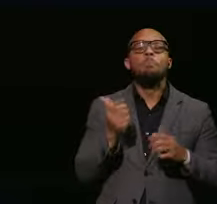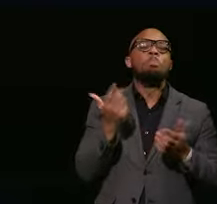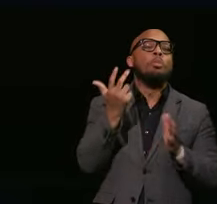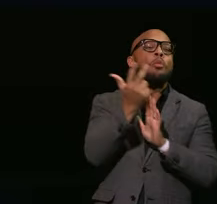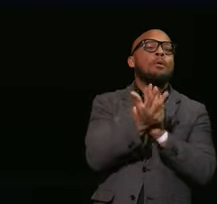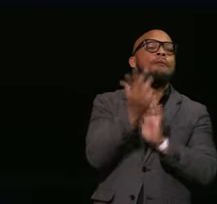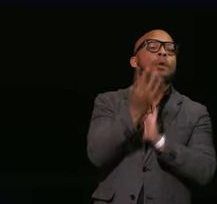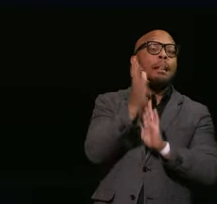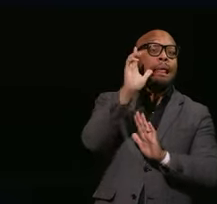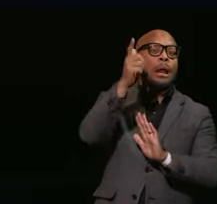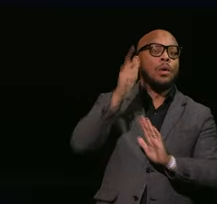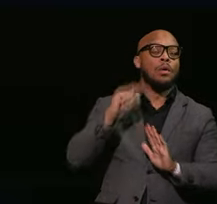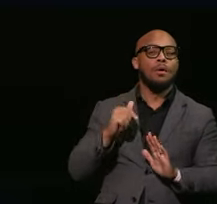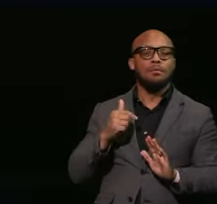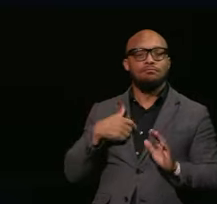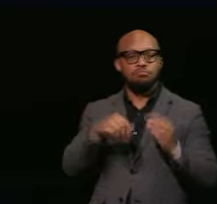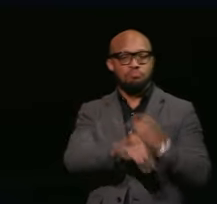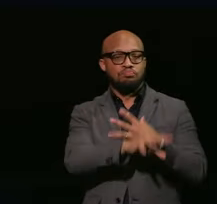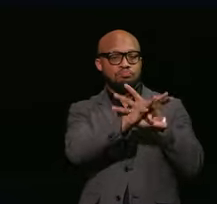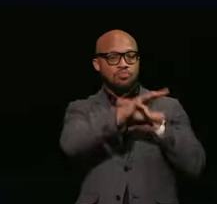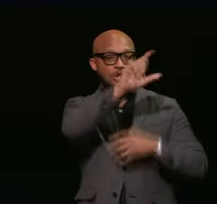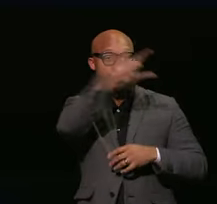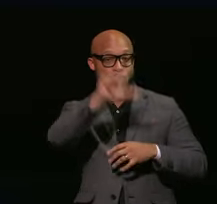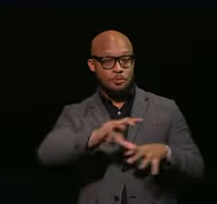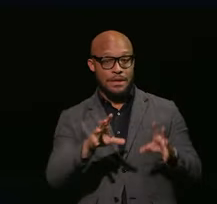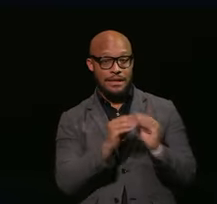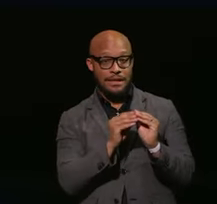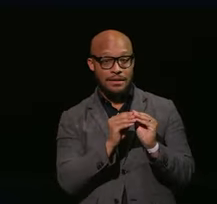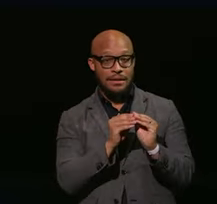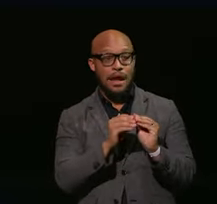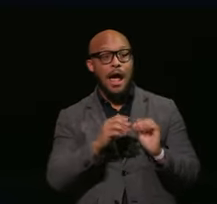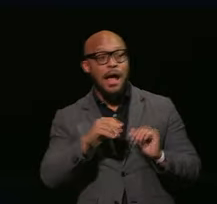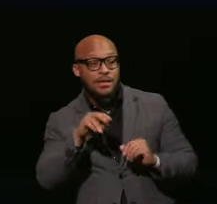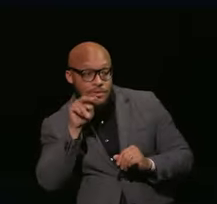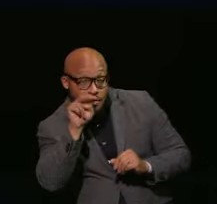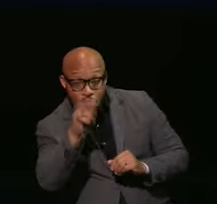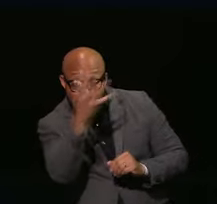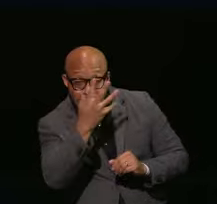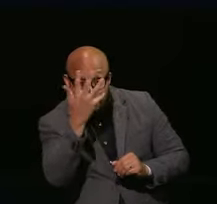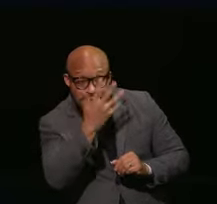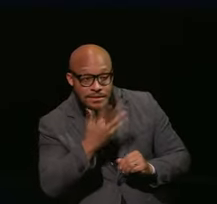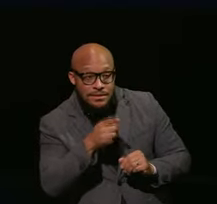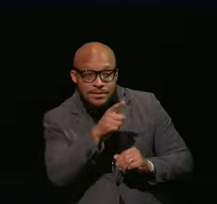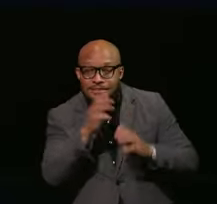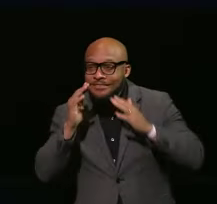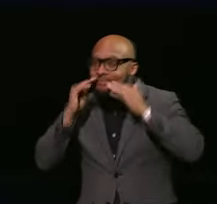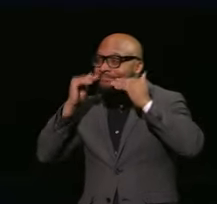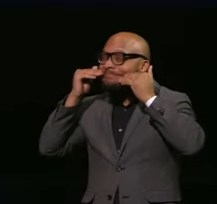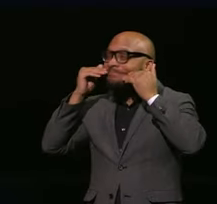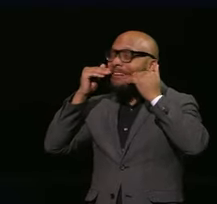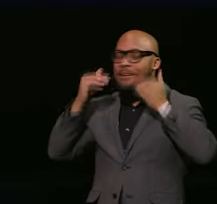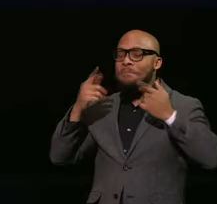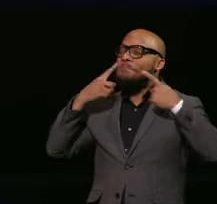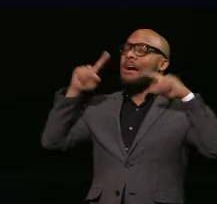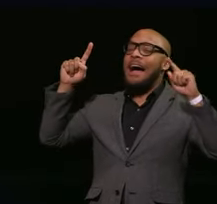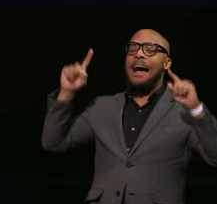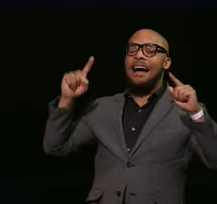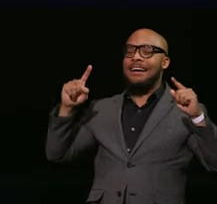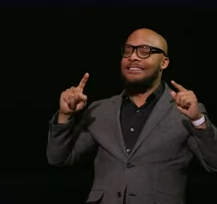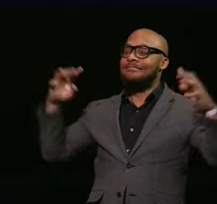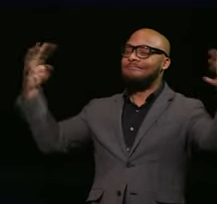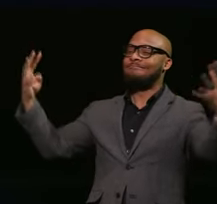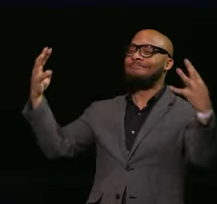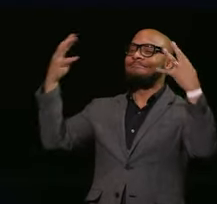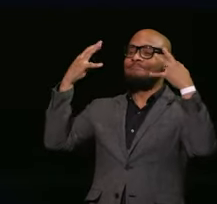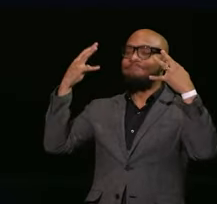and just, you know, like a feeling of, oh, we've been really heard and seen. And she was just beaming. And